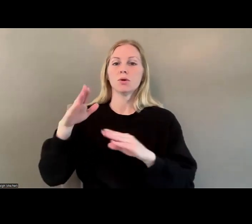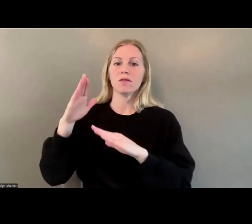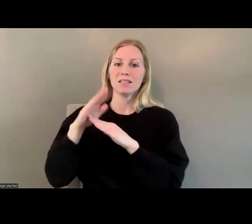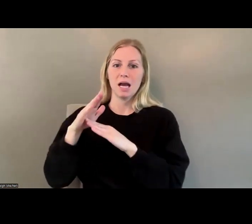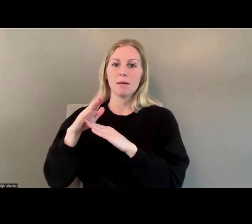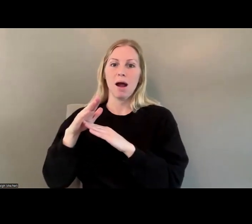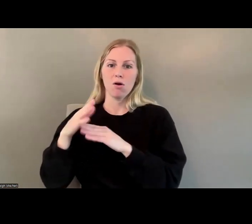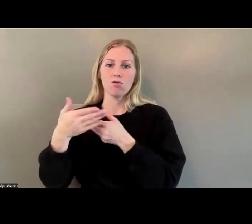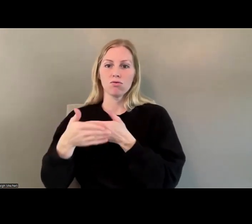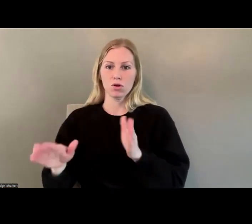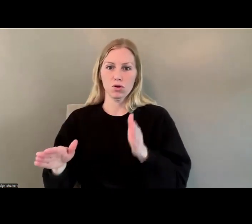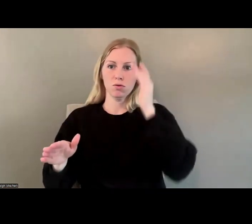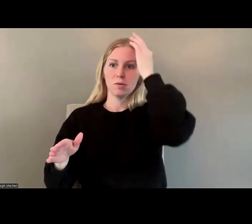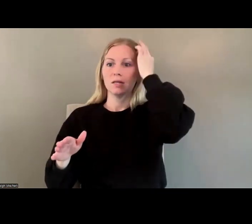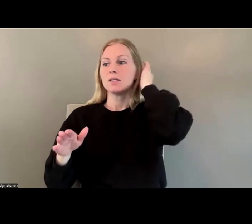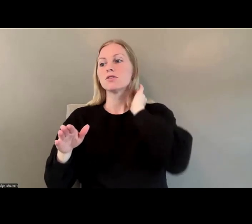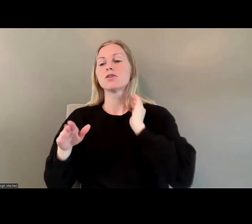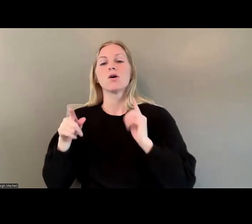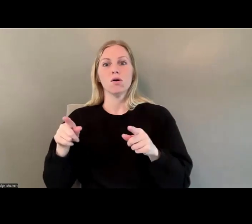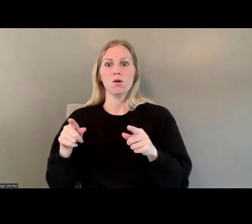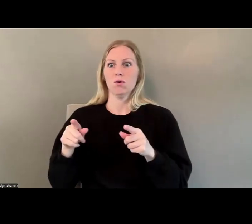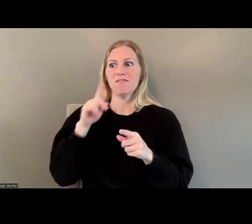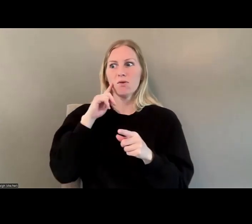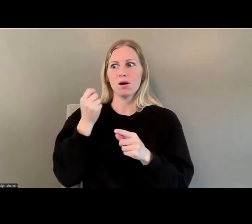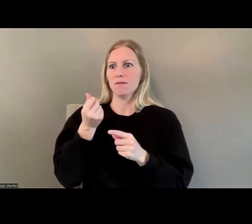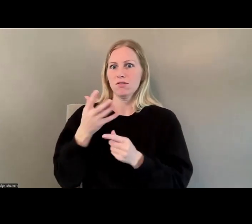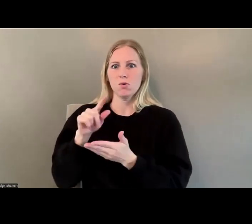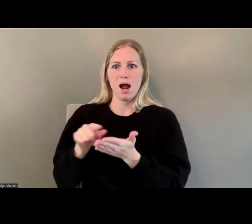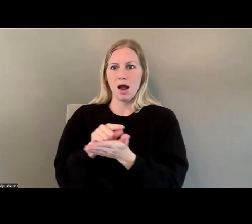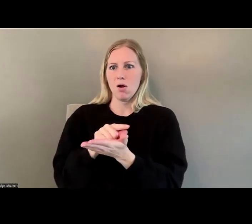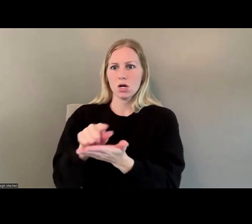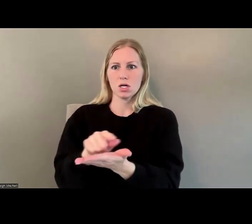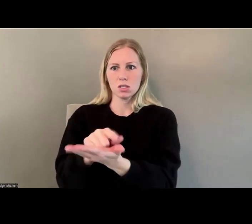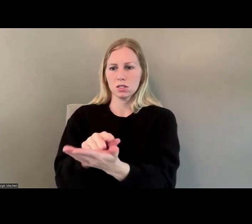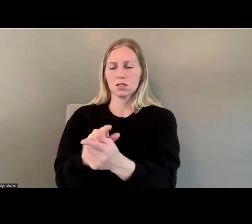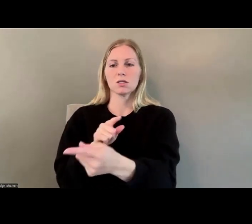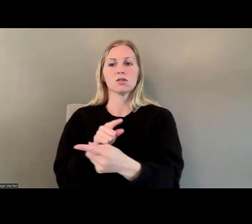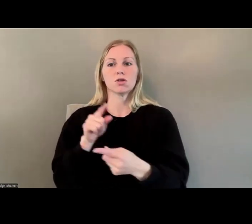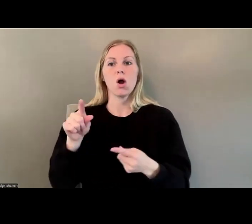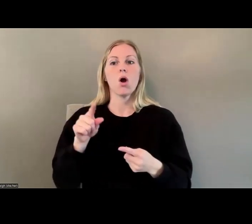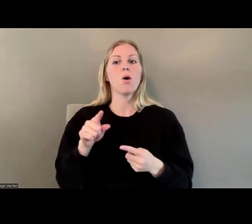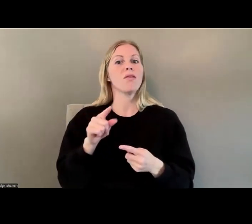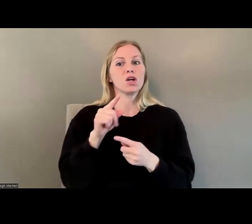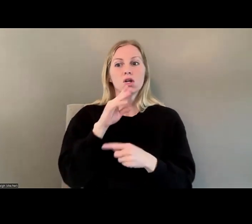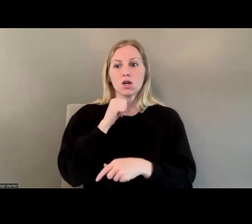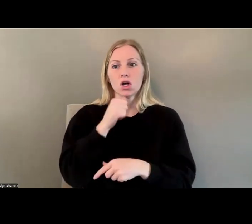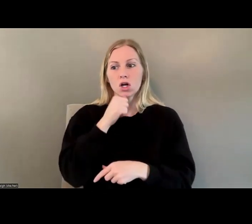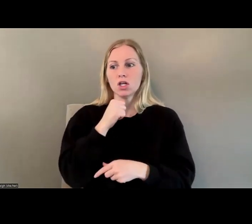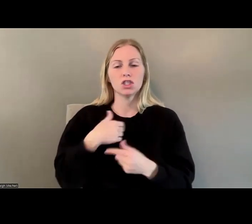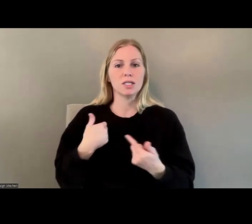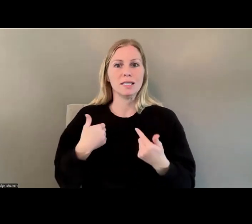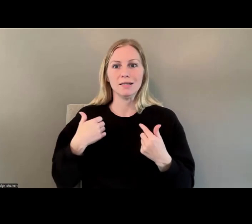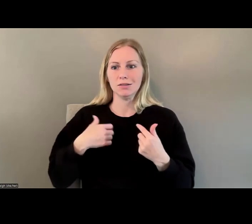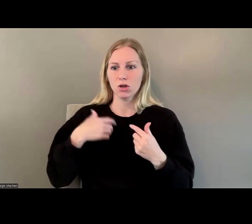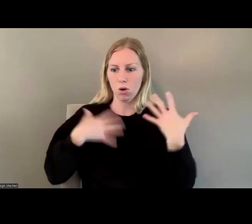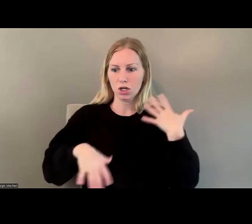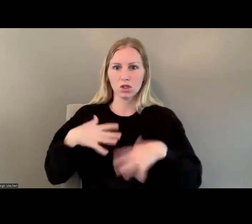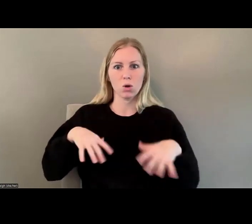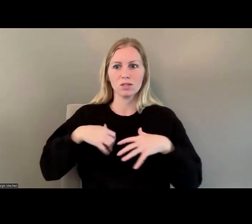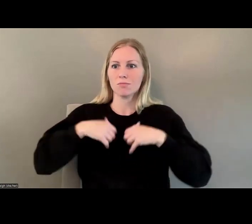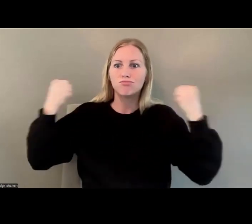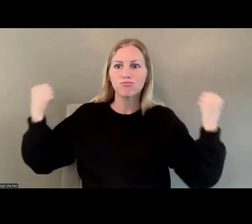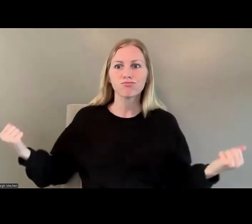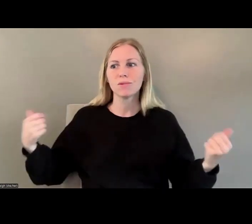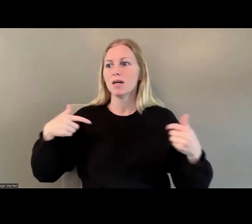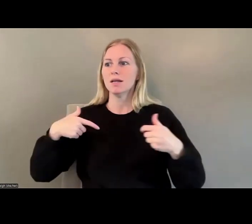daughter had disrobed and lost control of her bladder, and she was not allowed to leave the room until she was able to complete compliance drills, or what Cole School had